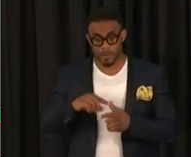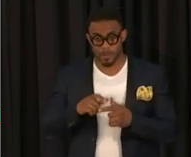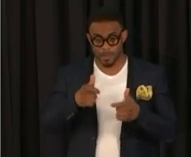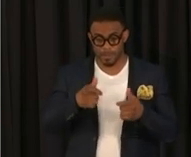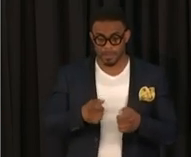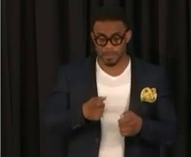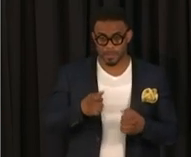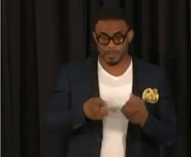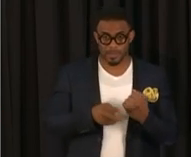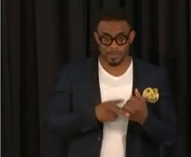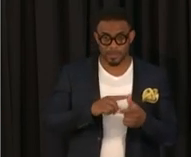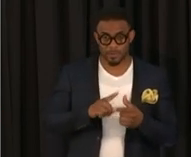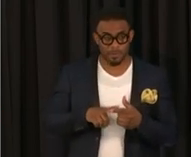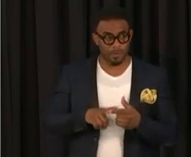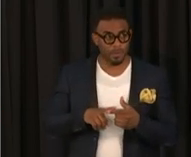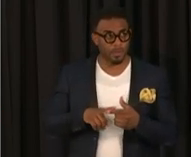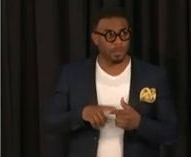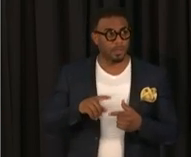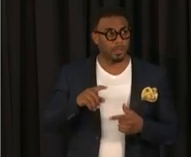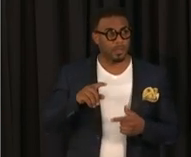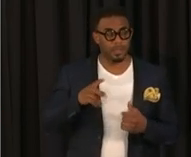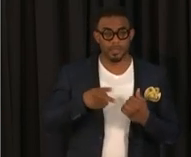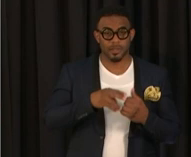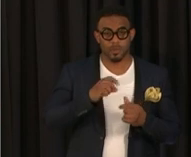reduceenergyusedc.com or by texting SAVE MORE to